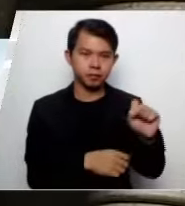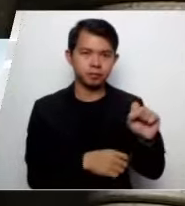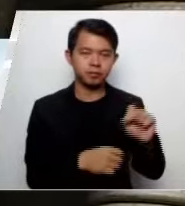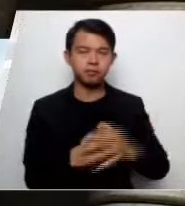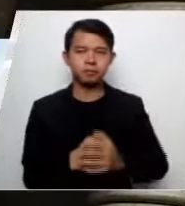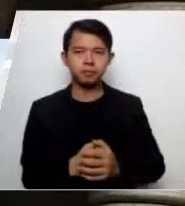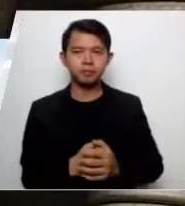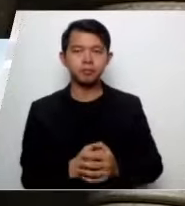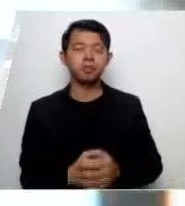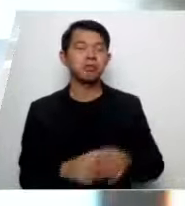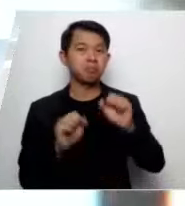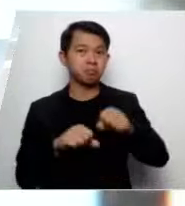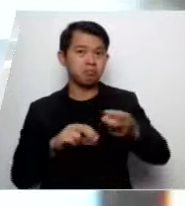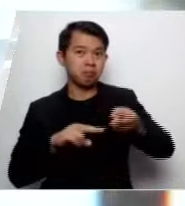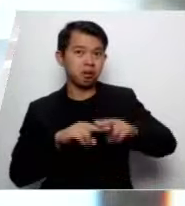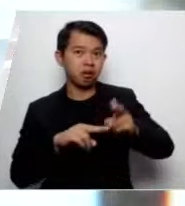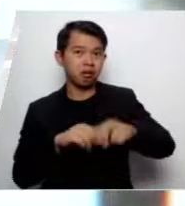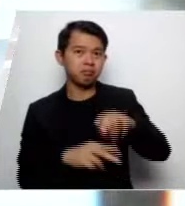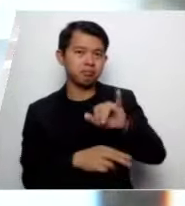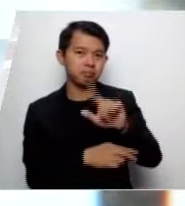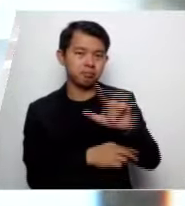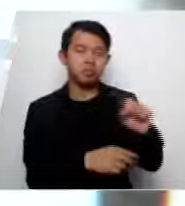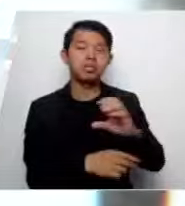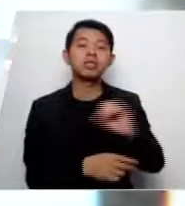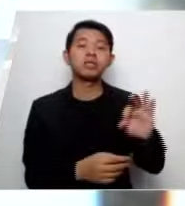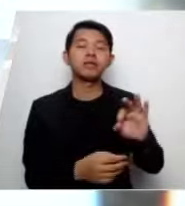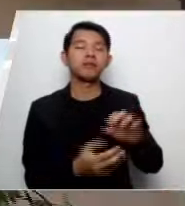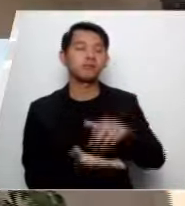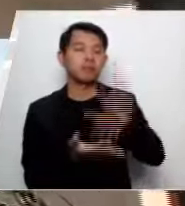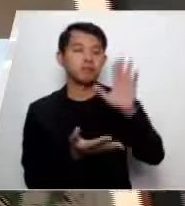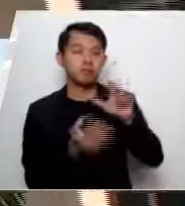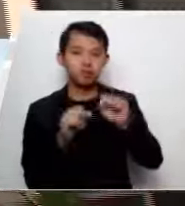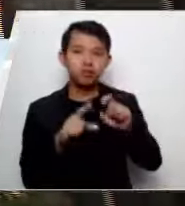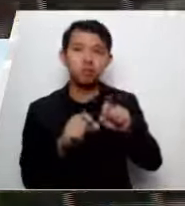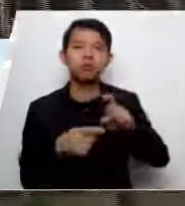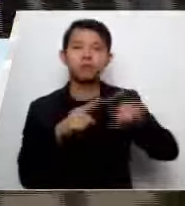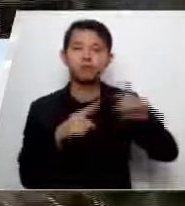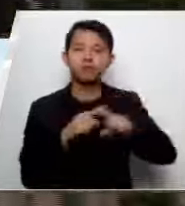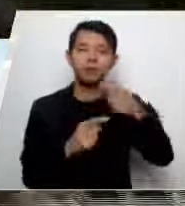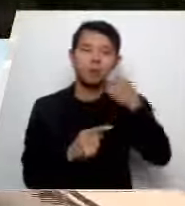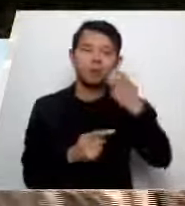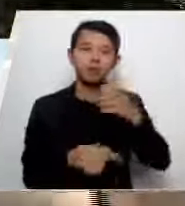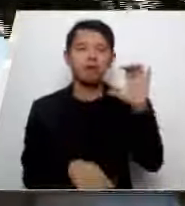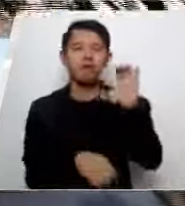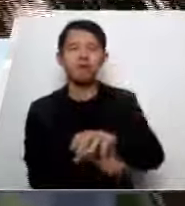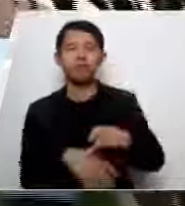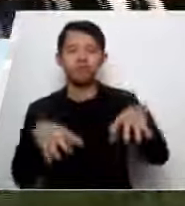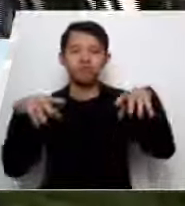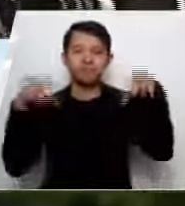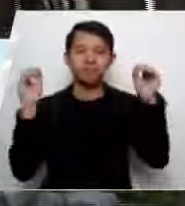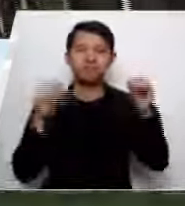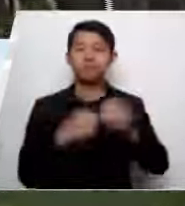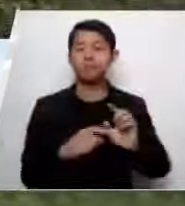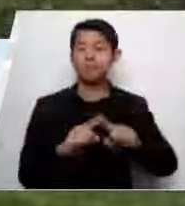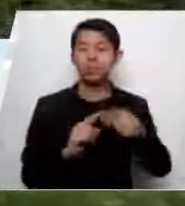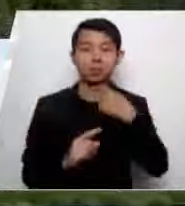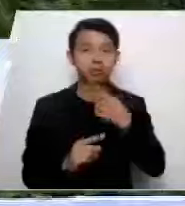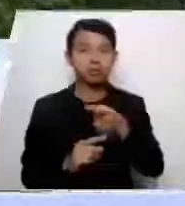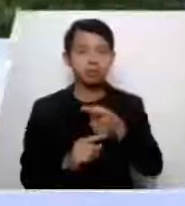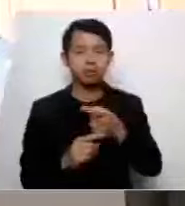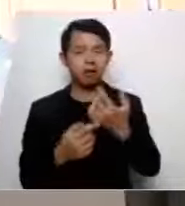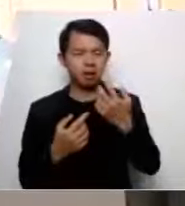kung mahal ang benta ng kuryente sa spot market dahil sa mga forced outage. Sabi ng Energy Department, malalaman naman nila kung may sabuatan para magmahal